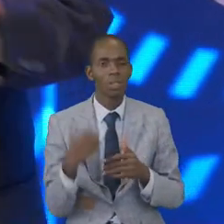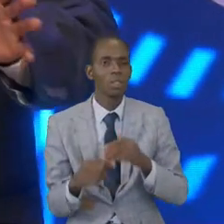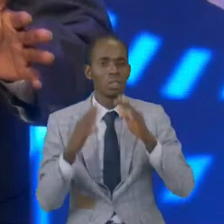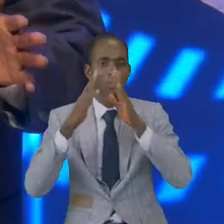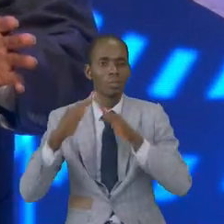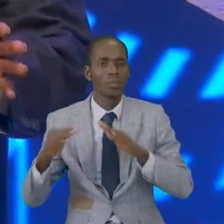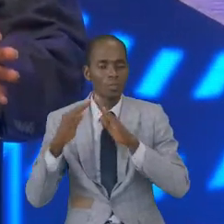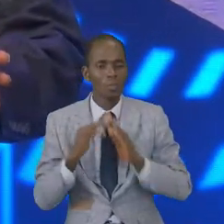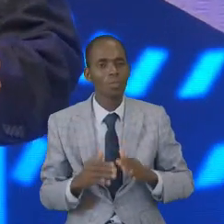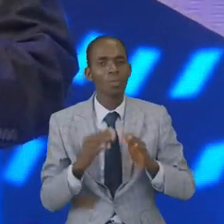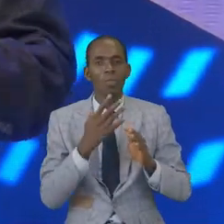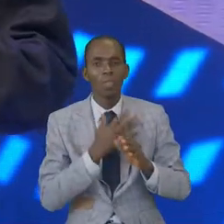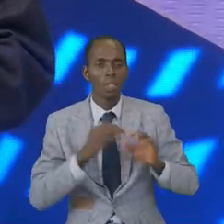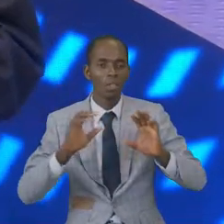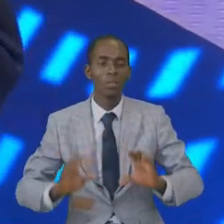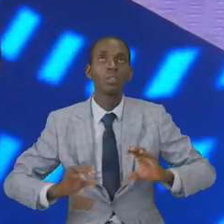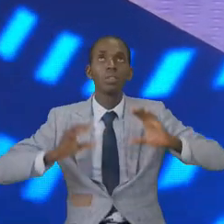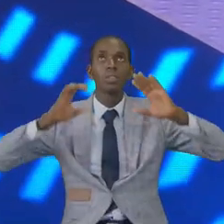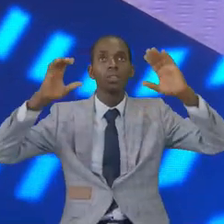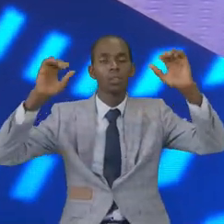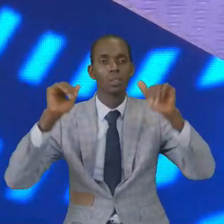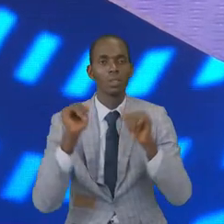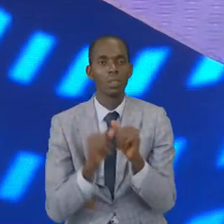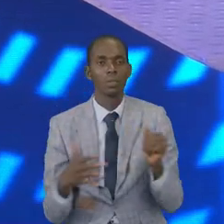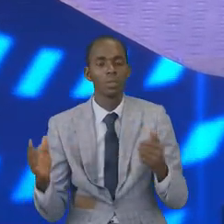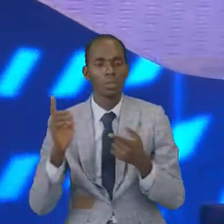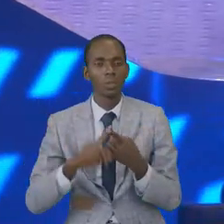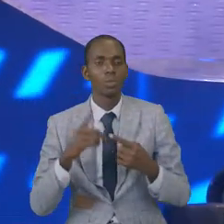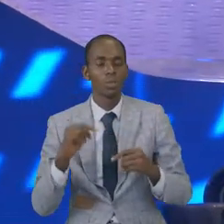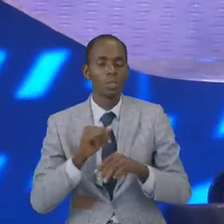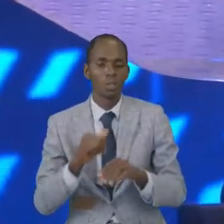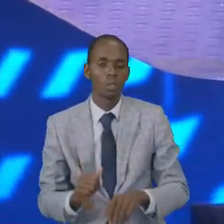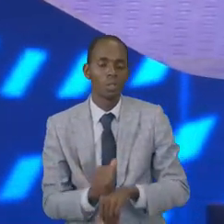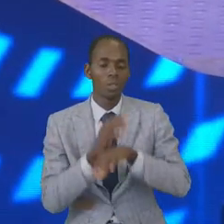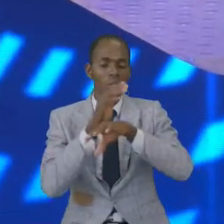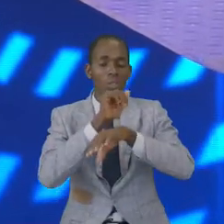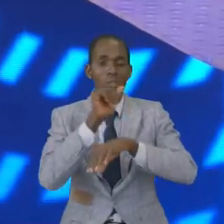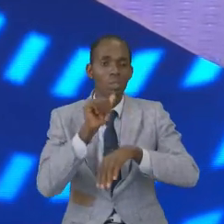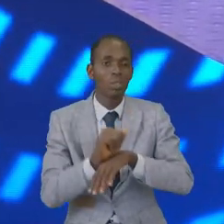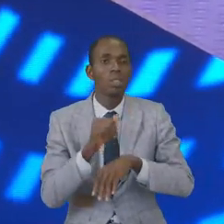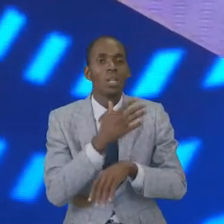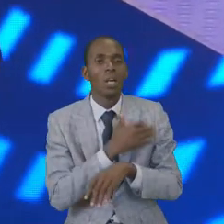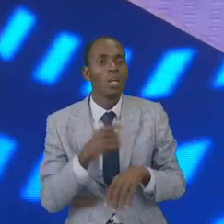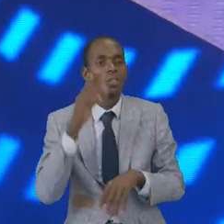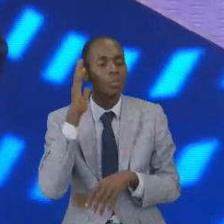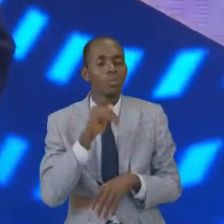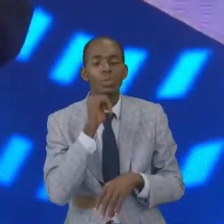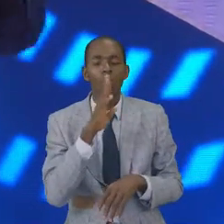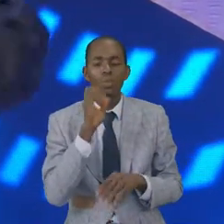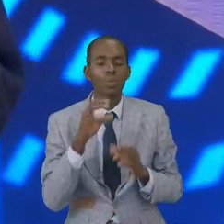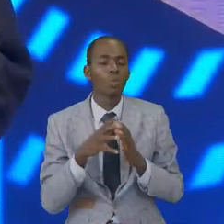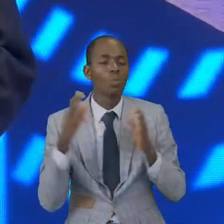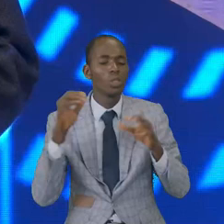reproach, consecrating everything on the altar, looking at your life. You'll not be so much in a hurry after the Bible study,